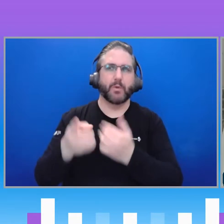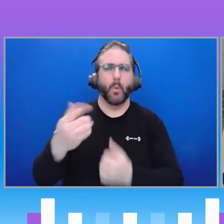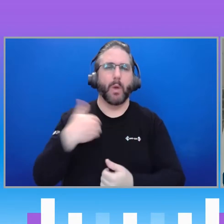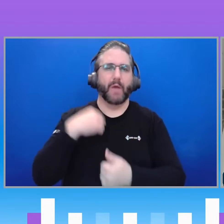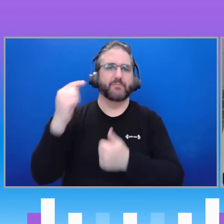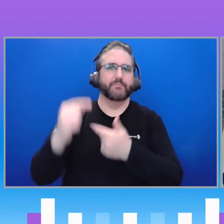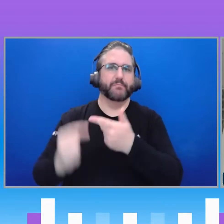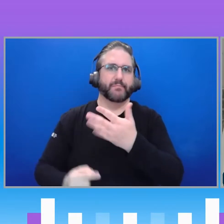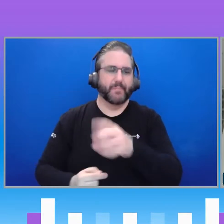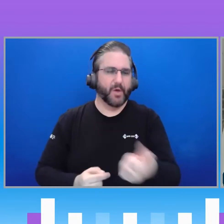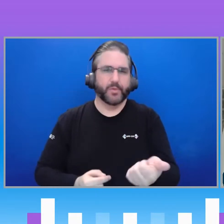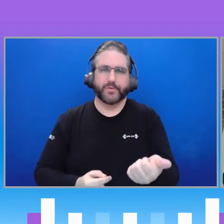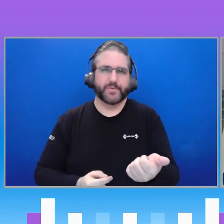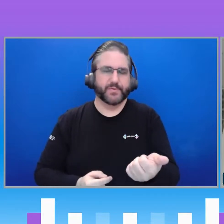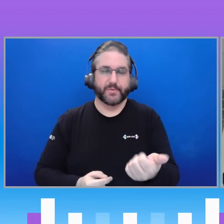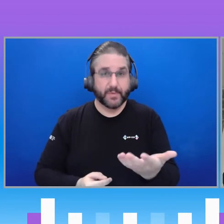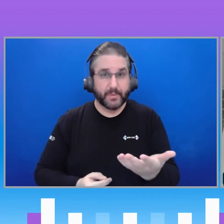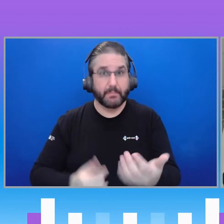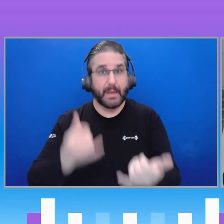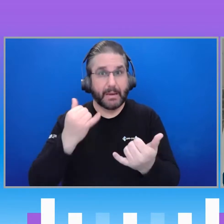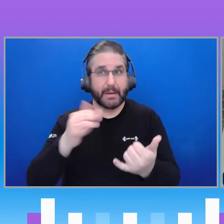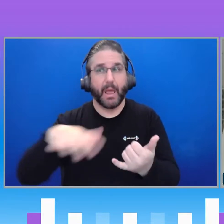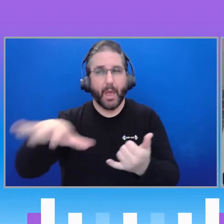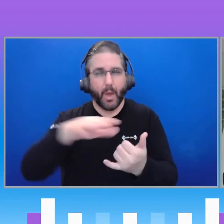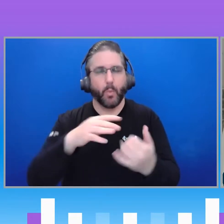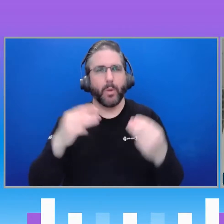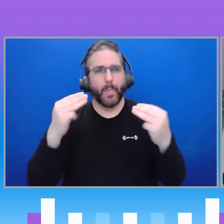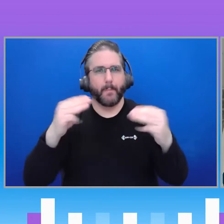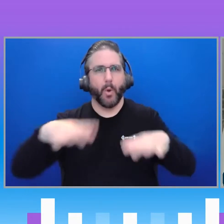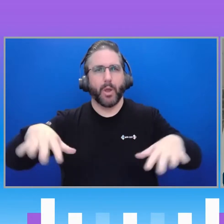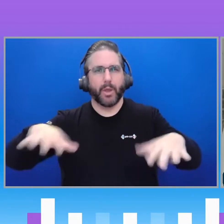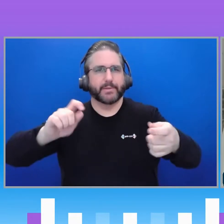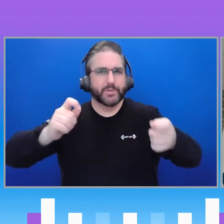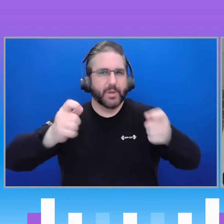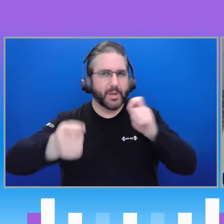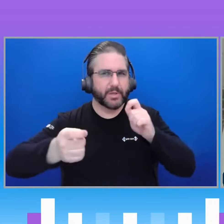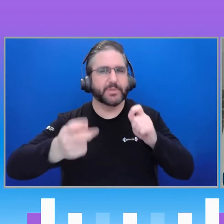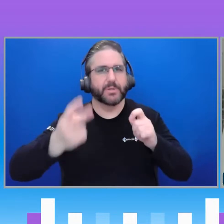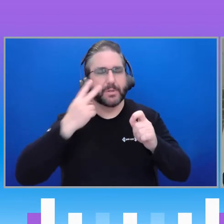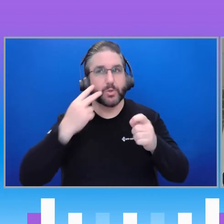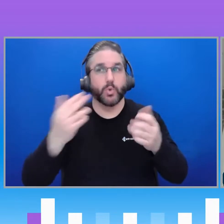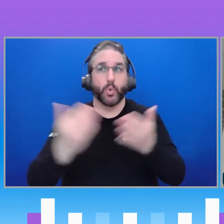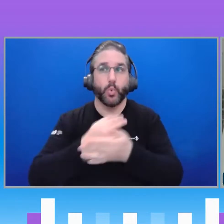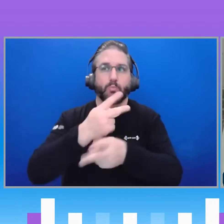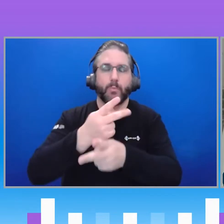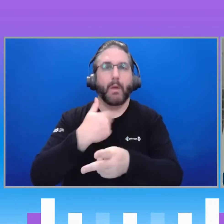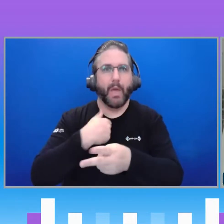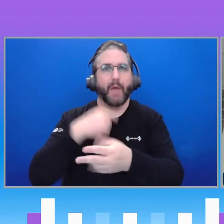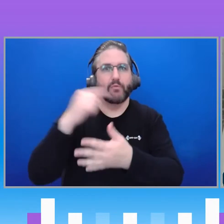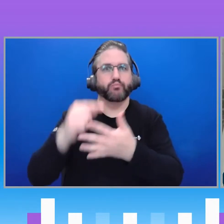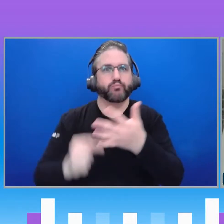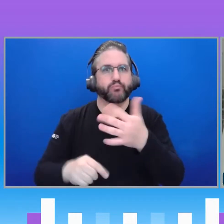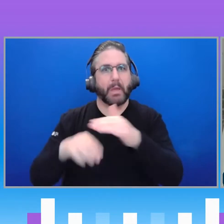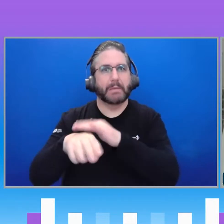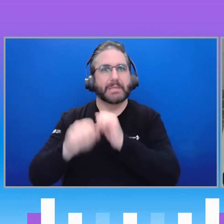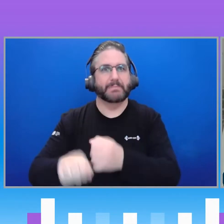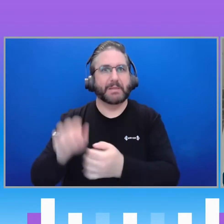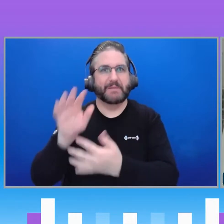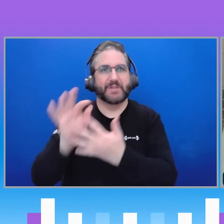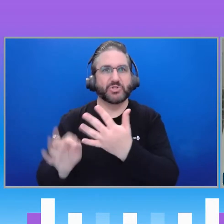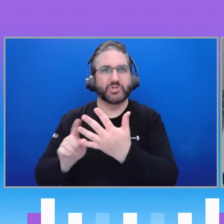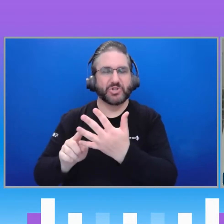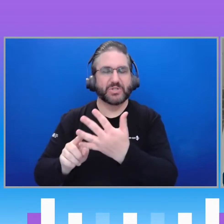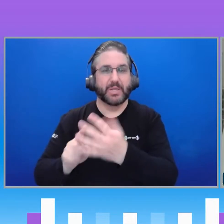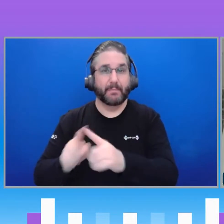obviously we see more and more accessibility features in all the new products in the market, but some years ago, this was